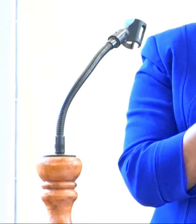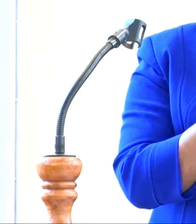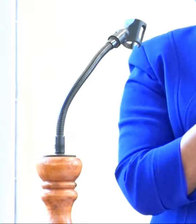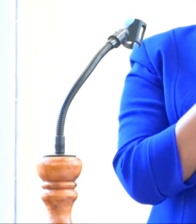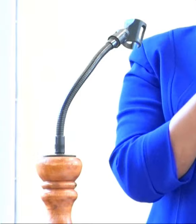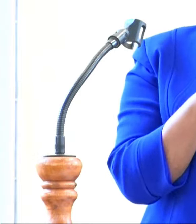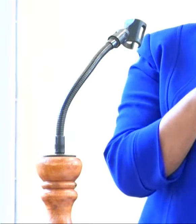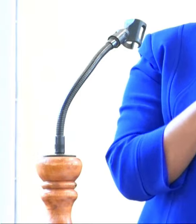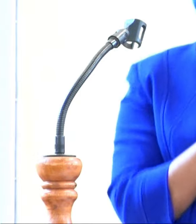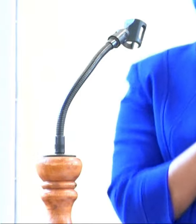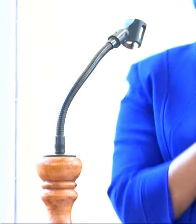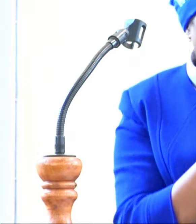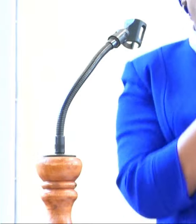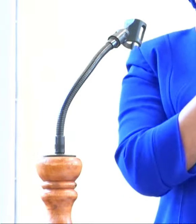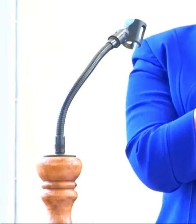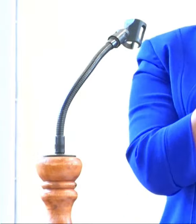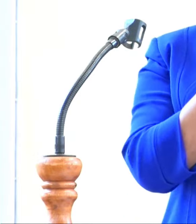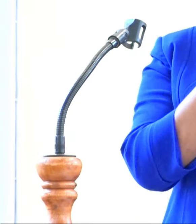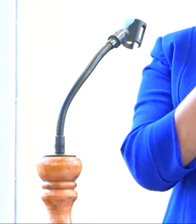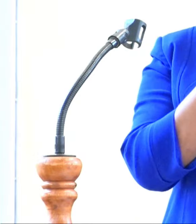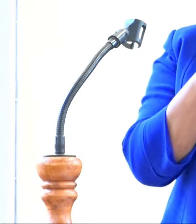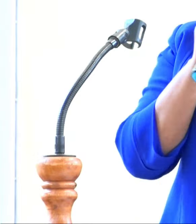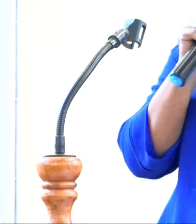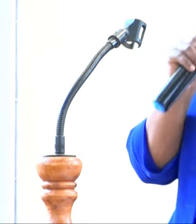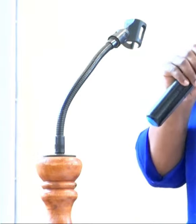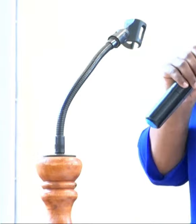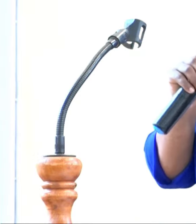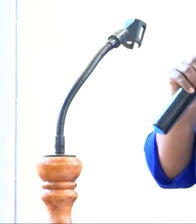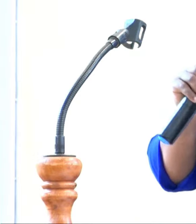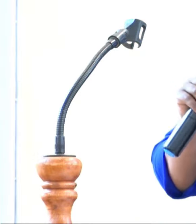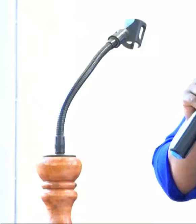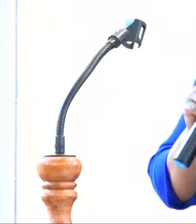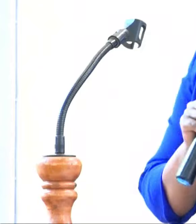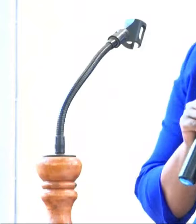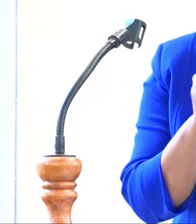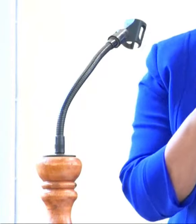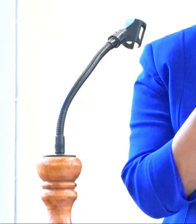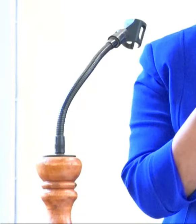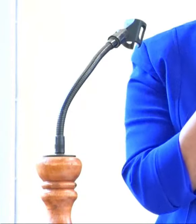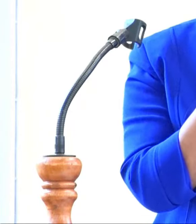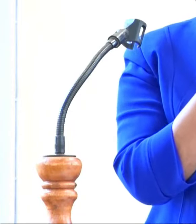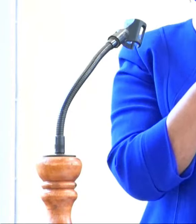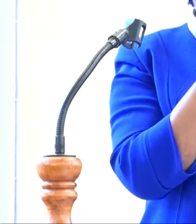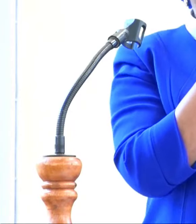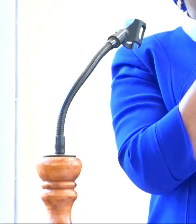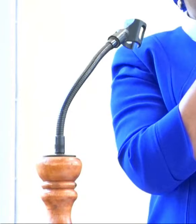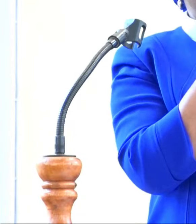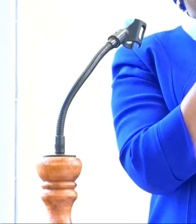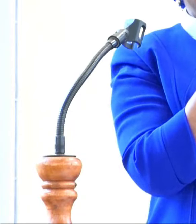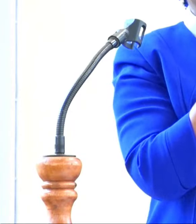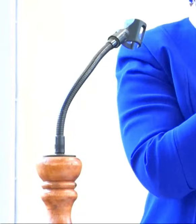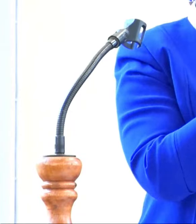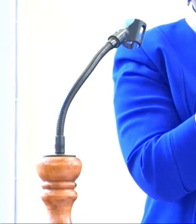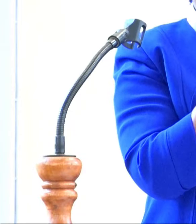still tuck in your trouser in the gumboots na ukuje kwa kanisa. Lakini kwa sababu kunanyesha. Mother ni digoka